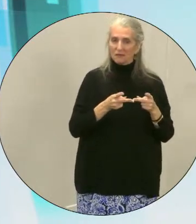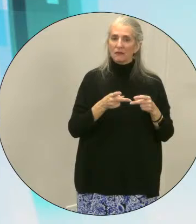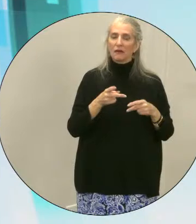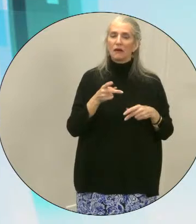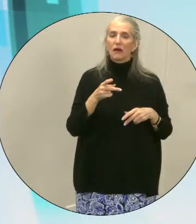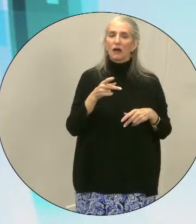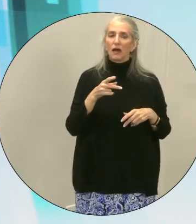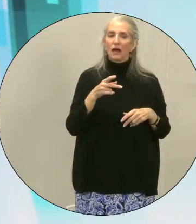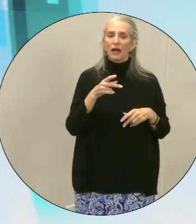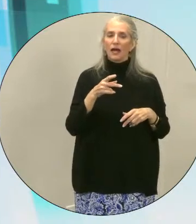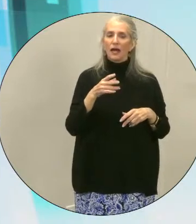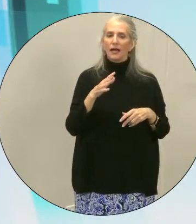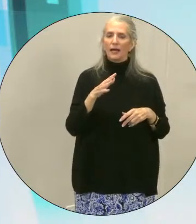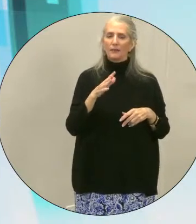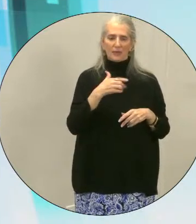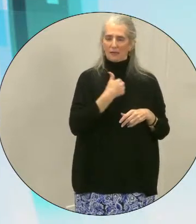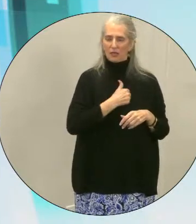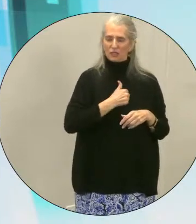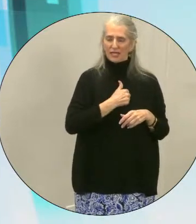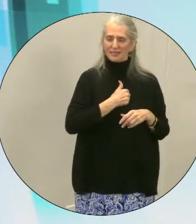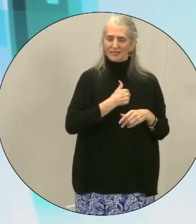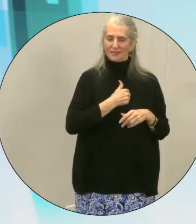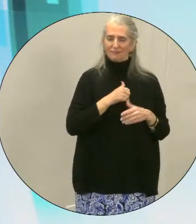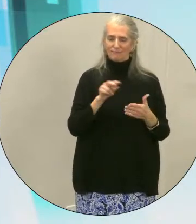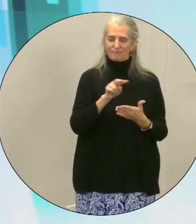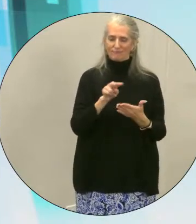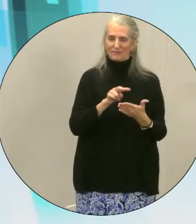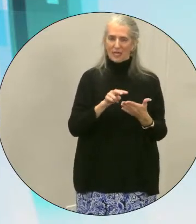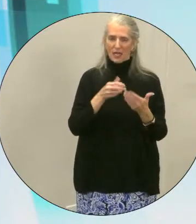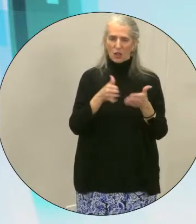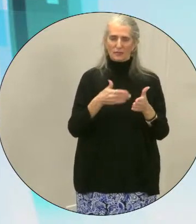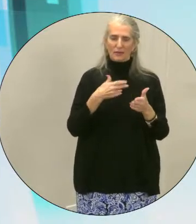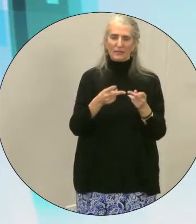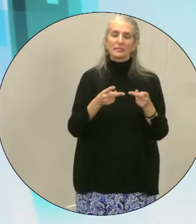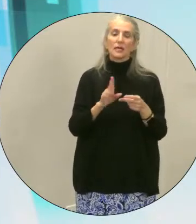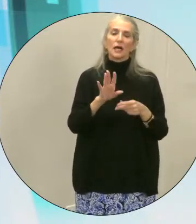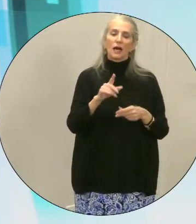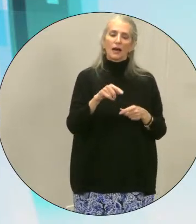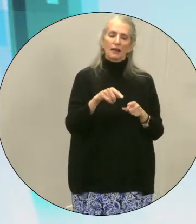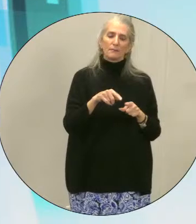I apologize. I'm kind of losing my spot here.